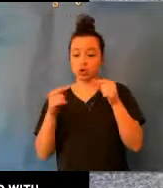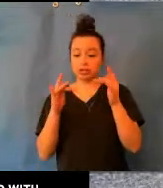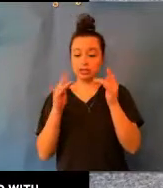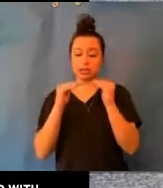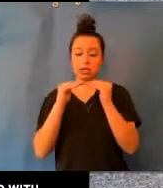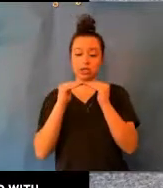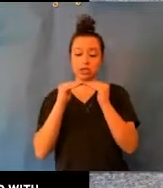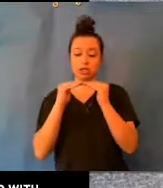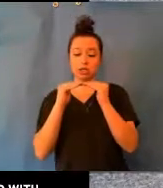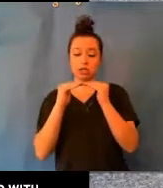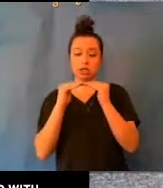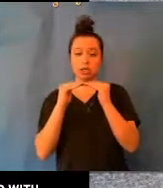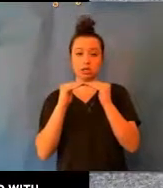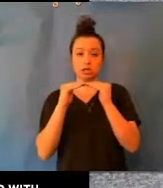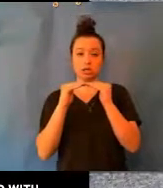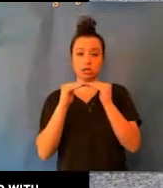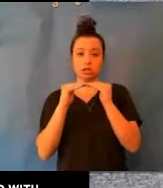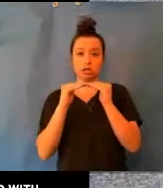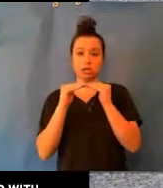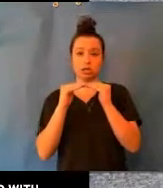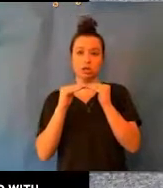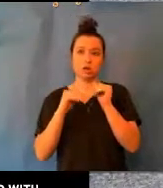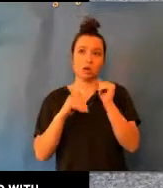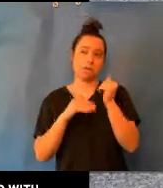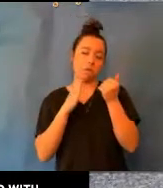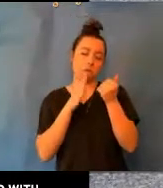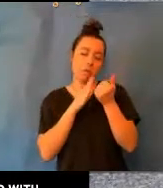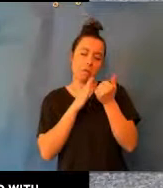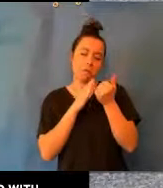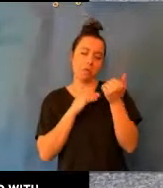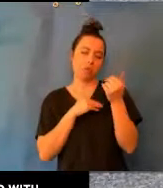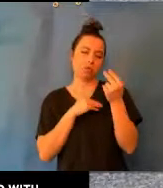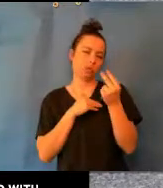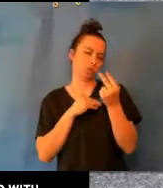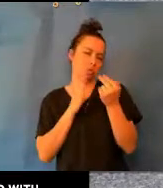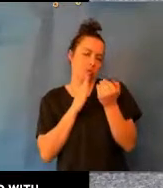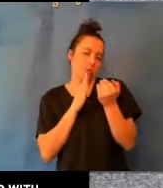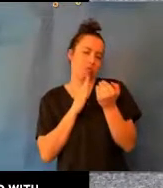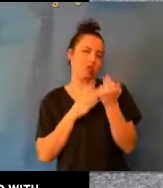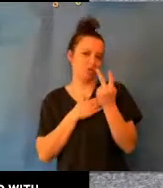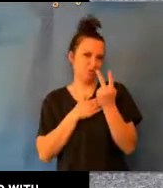they're flat. So he's not quite 2 paper clips wide.